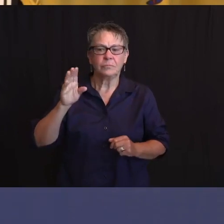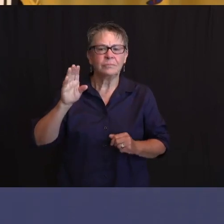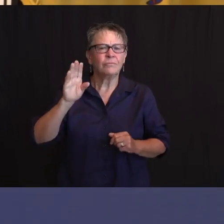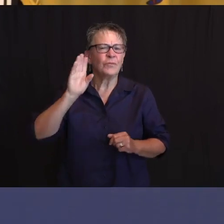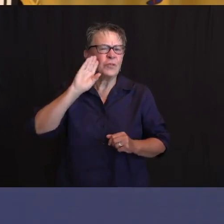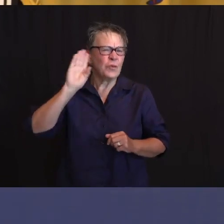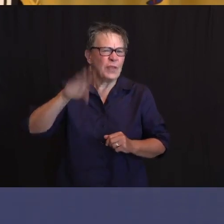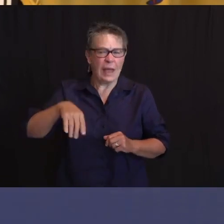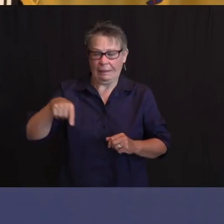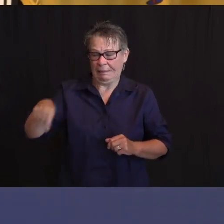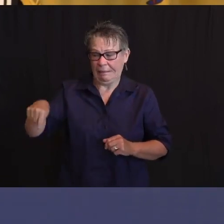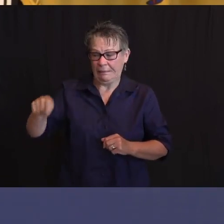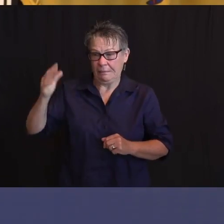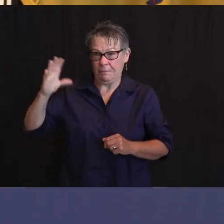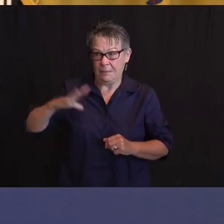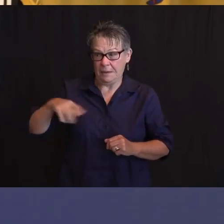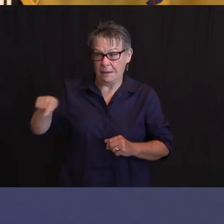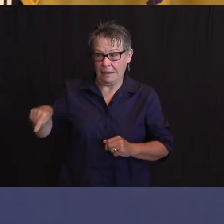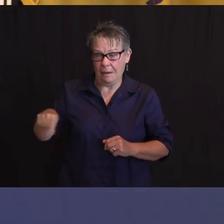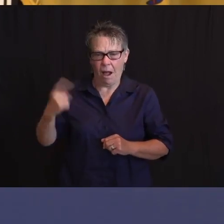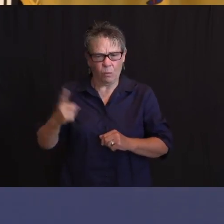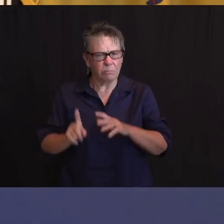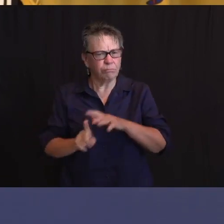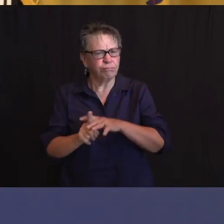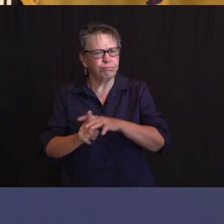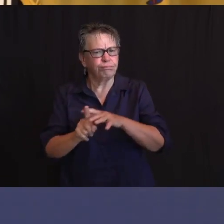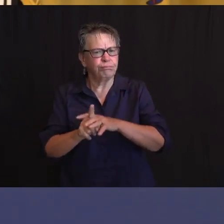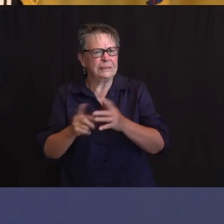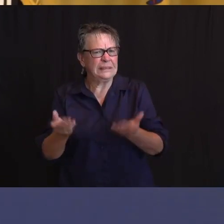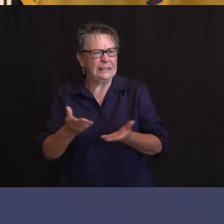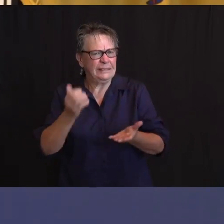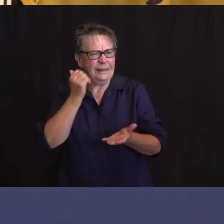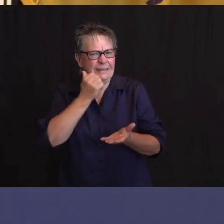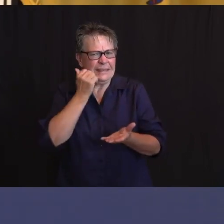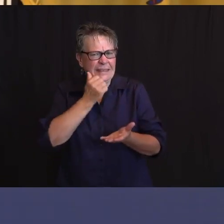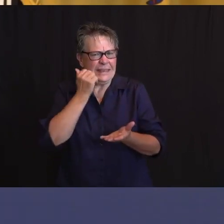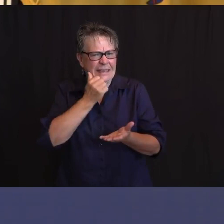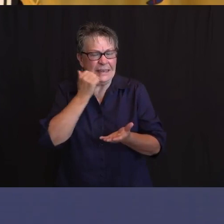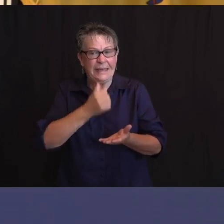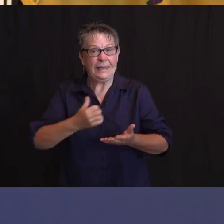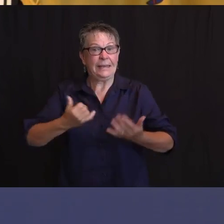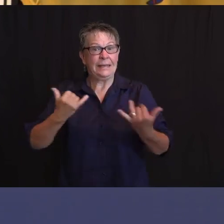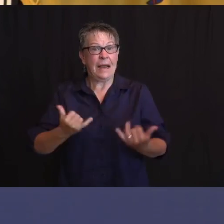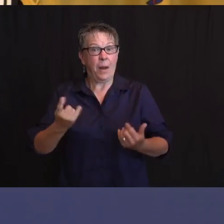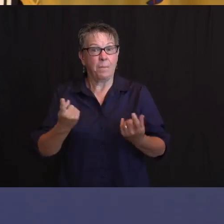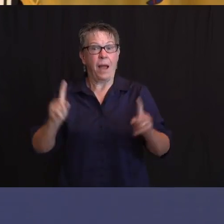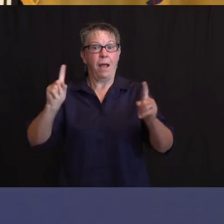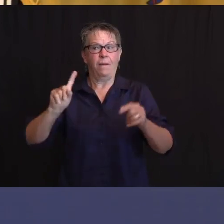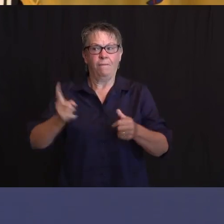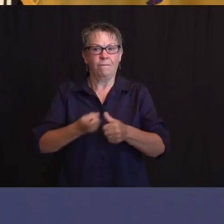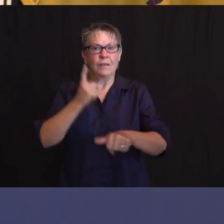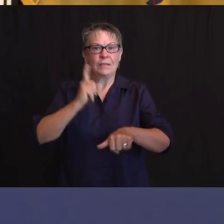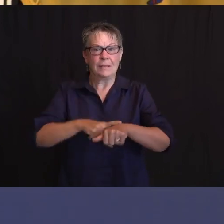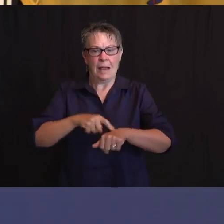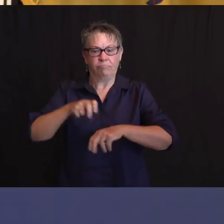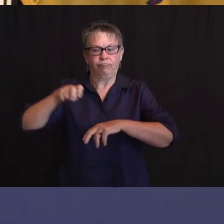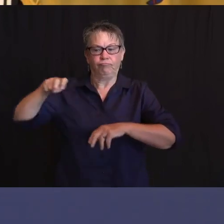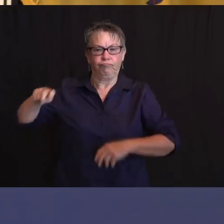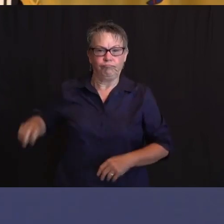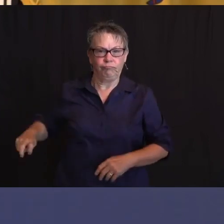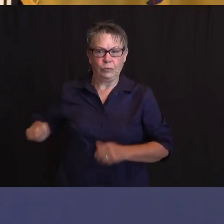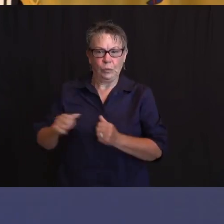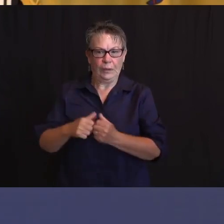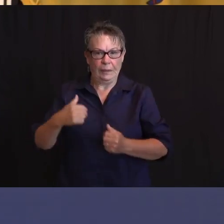the first time in at least a while, the Director of the Office of Homeland Security and Preparedness. To my left, Jared Maples. Jared, great to have you. I also